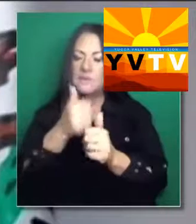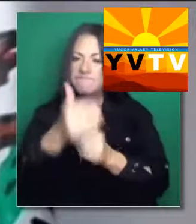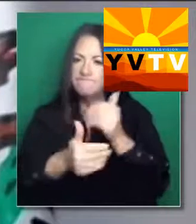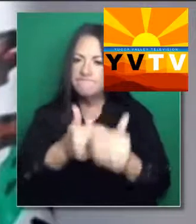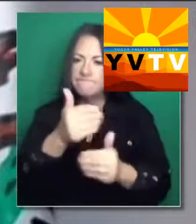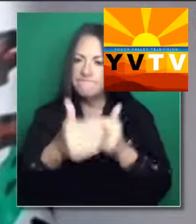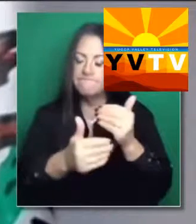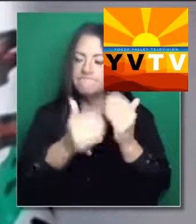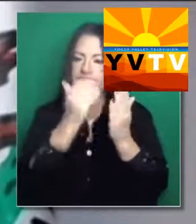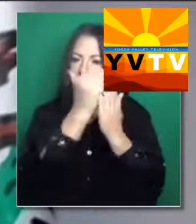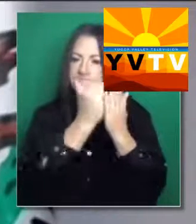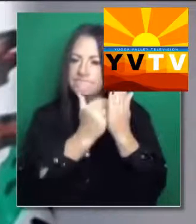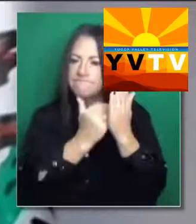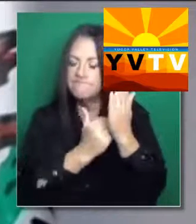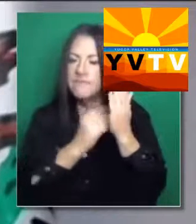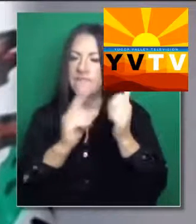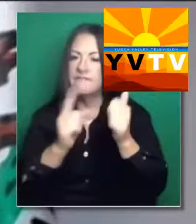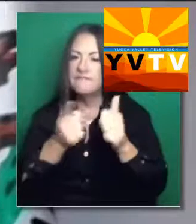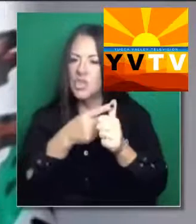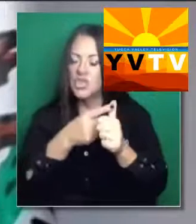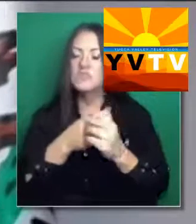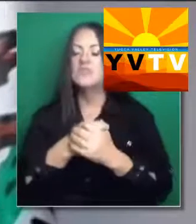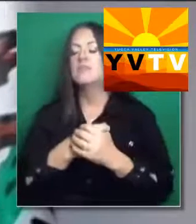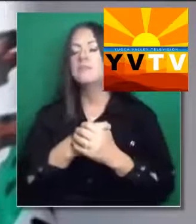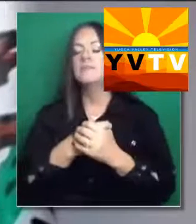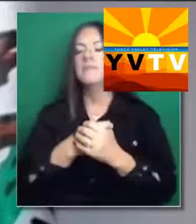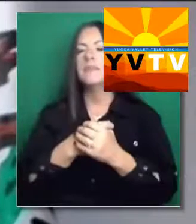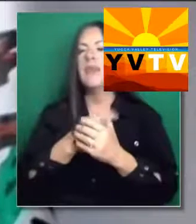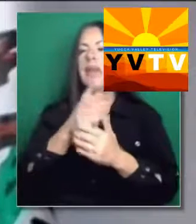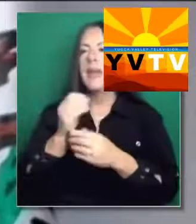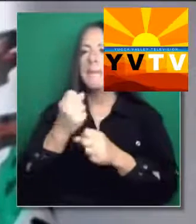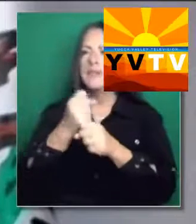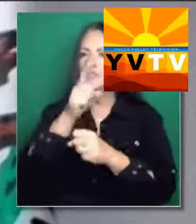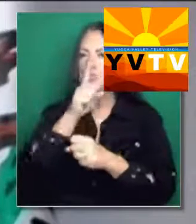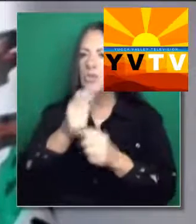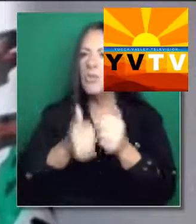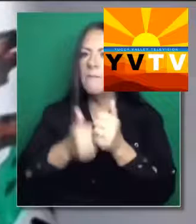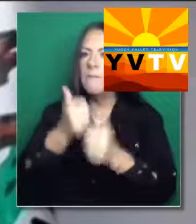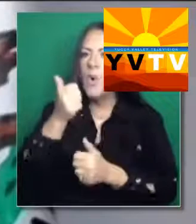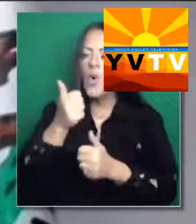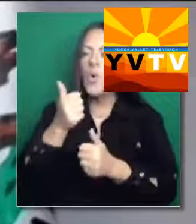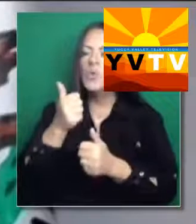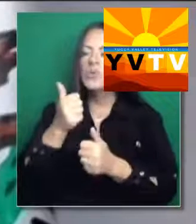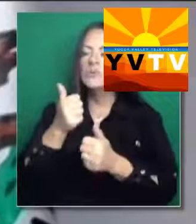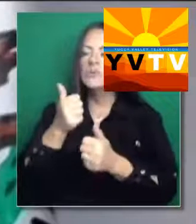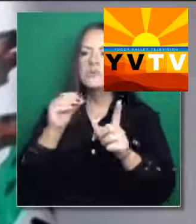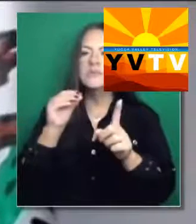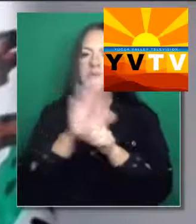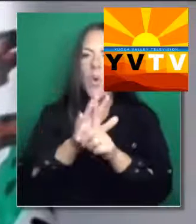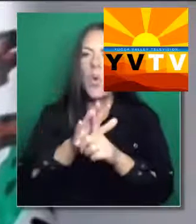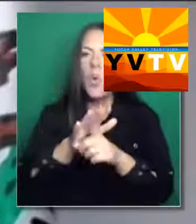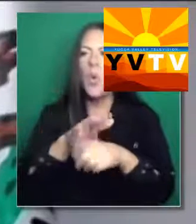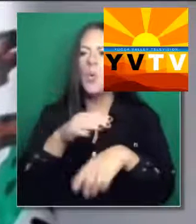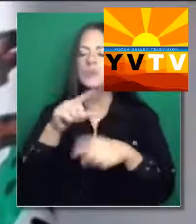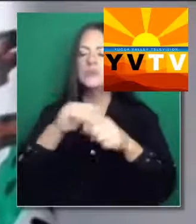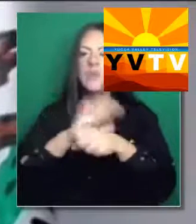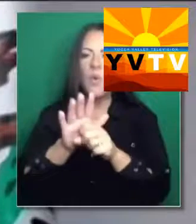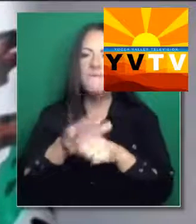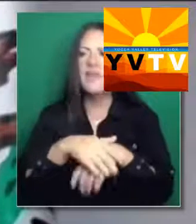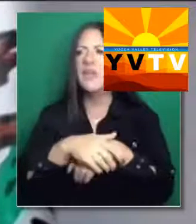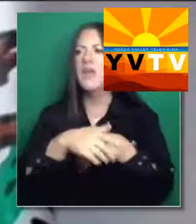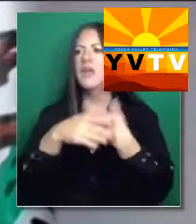they're still doing as much as they can to target the most vulnerable, the most exposed, those who've been prioritized.